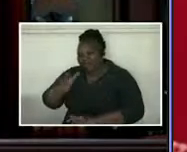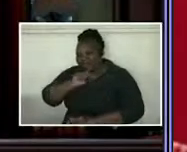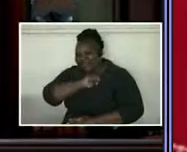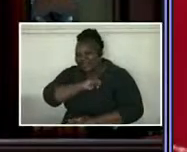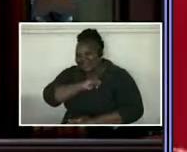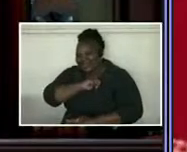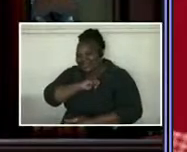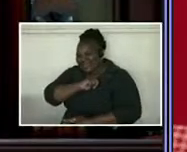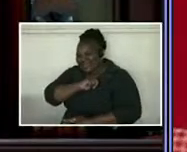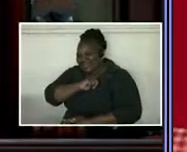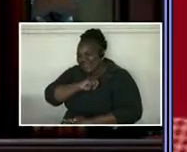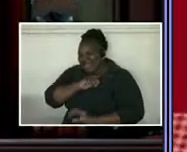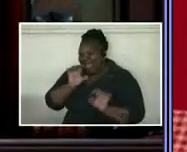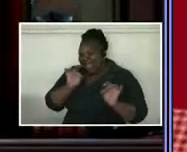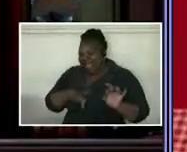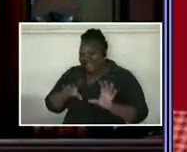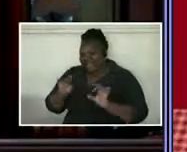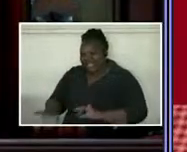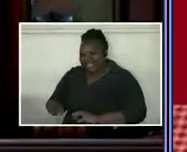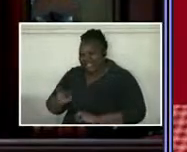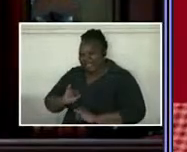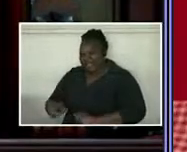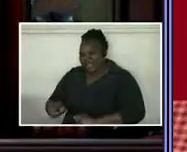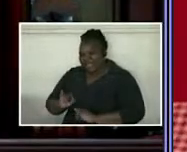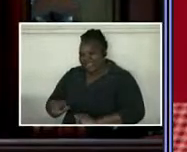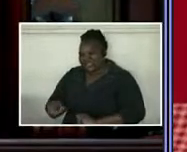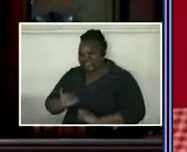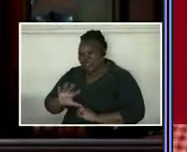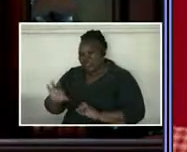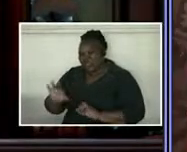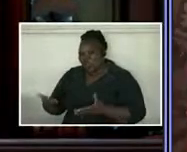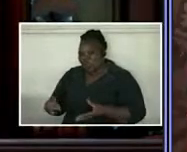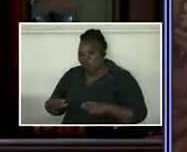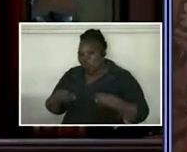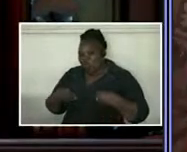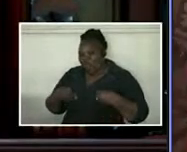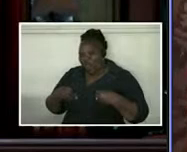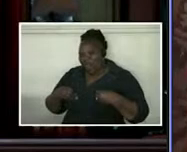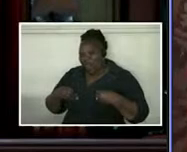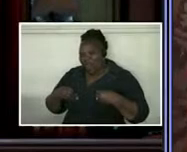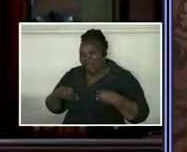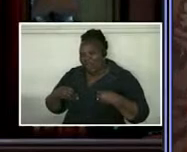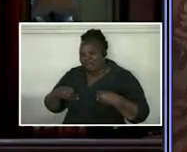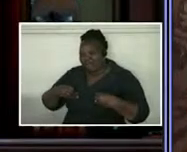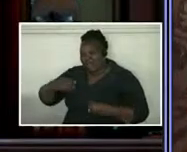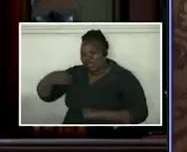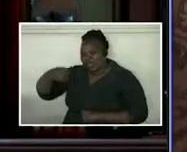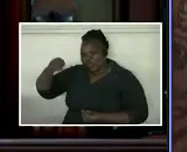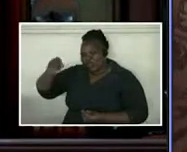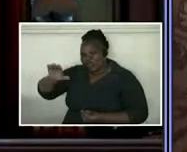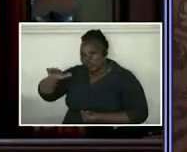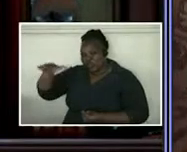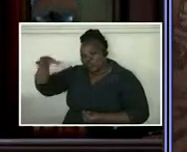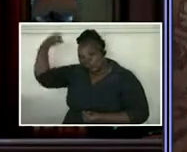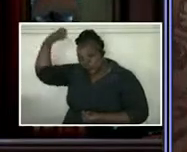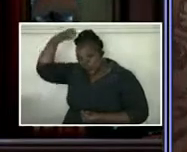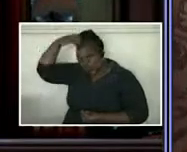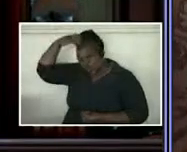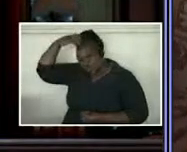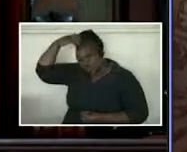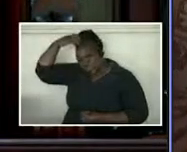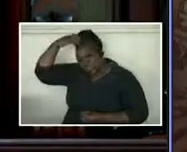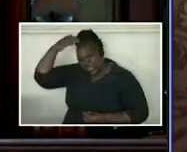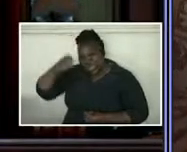have been affected badly we are honored to welcome the zulu king the zulu ethnic group is one of the way is one of the